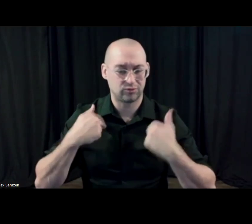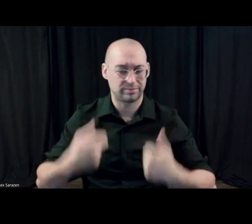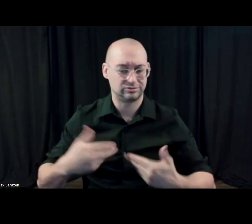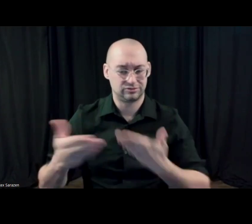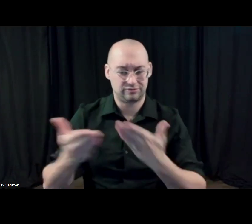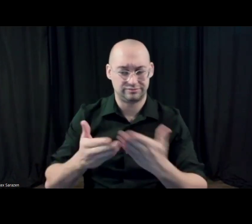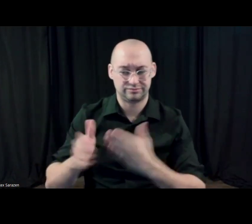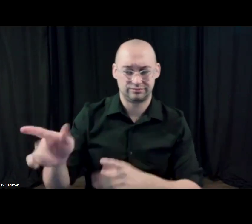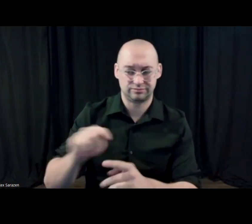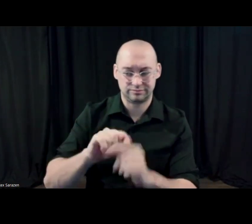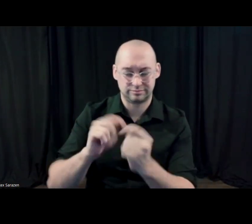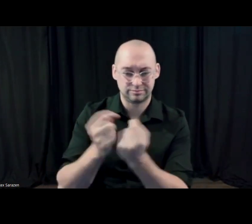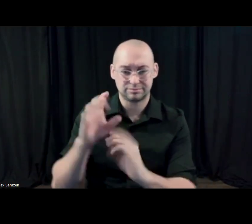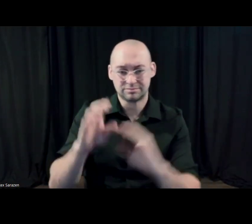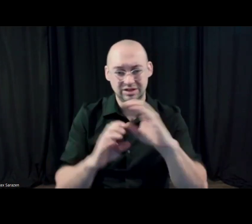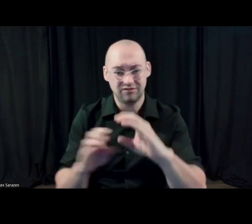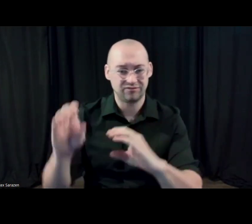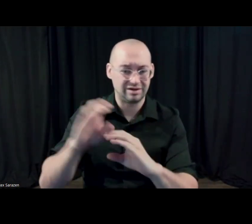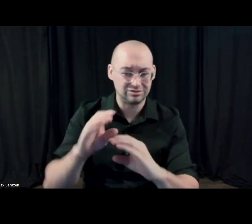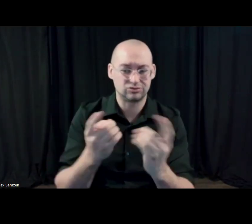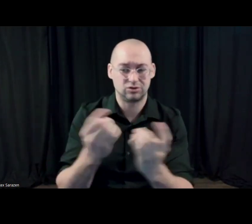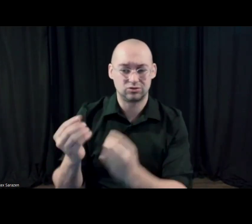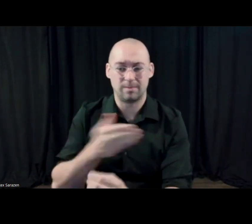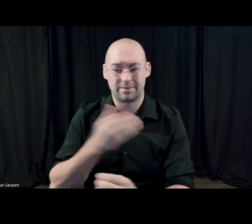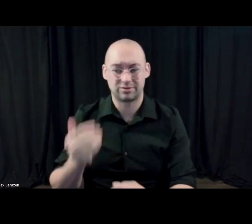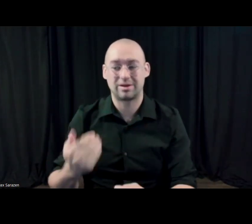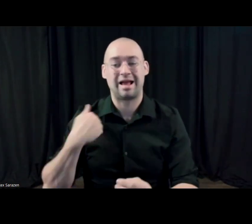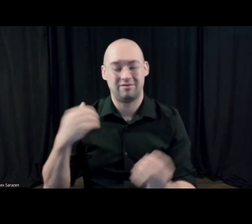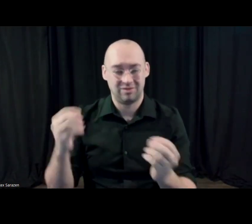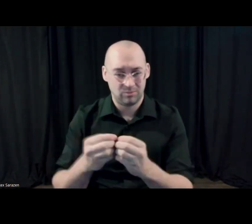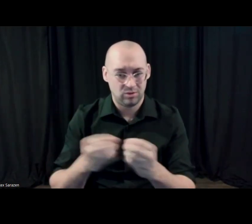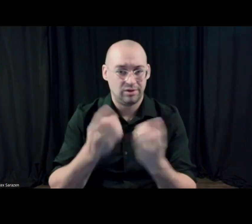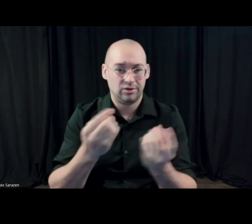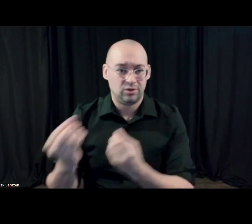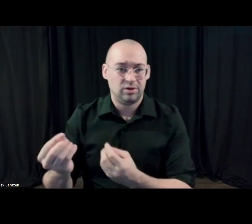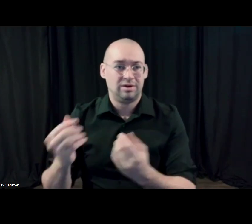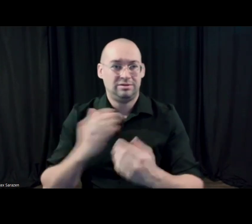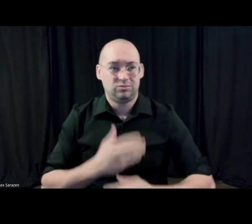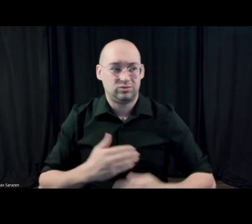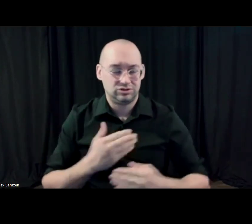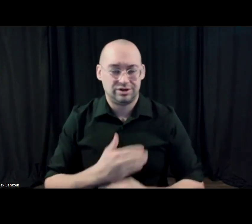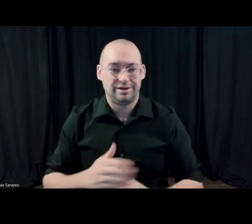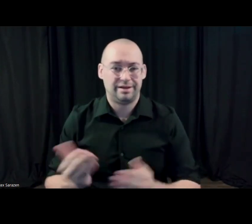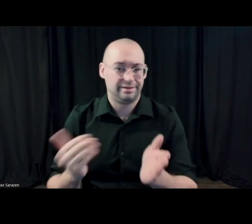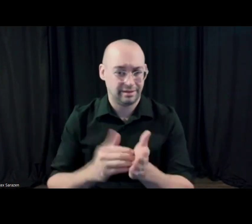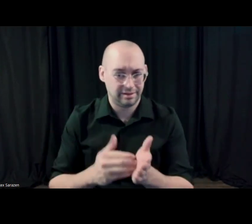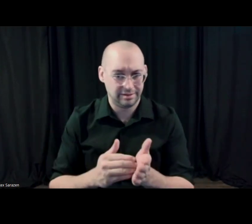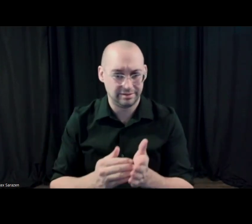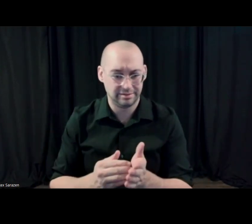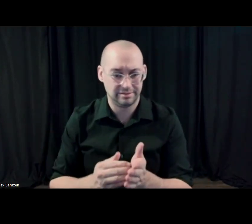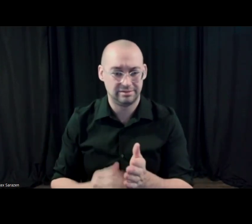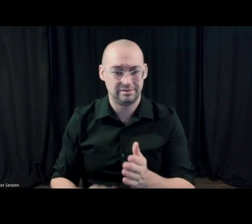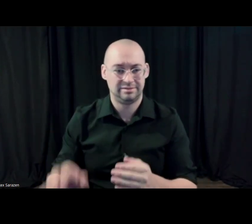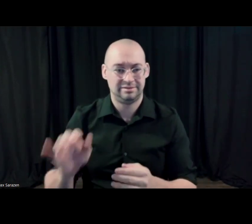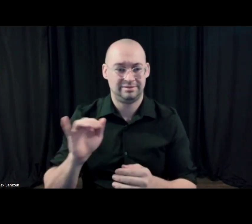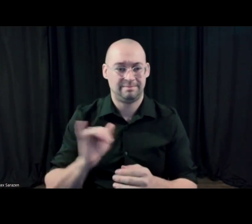better, and we have more to do. So I want to just greatly appreciate, again, the continued space. I was able